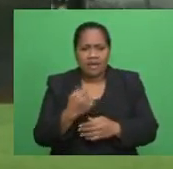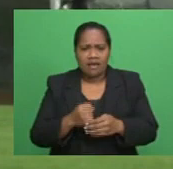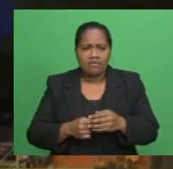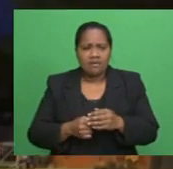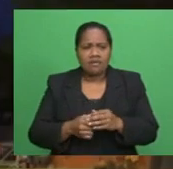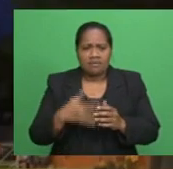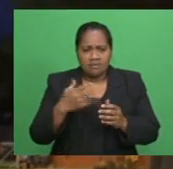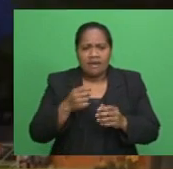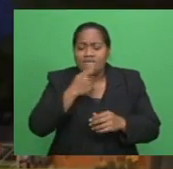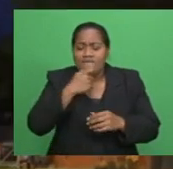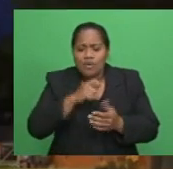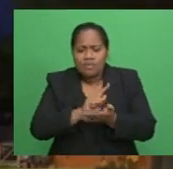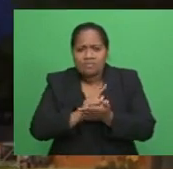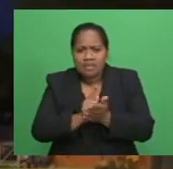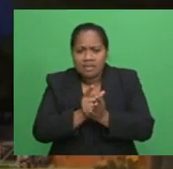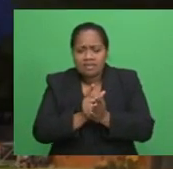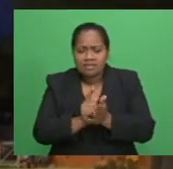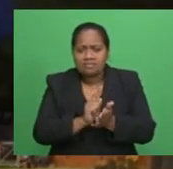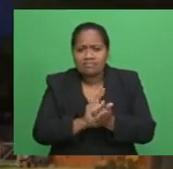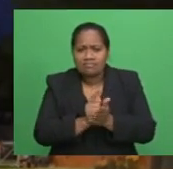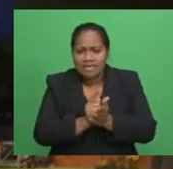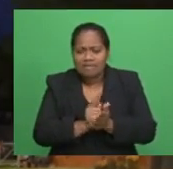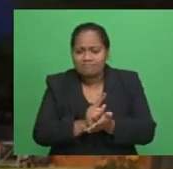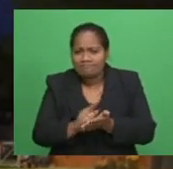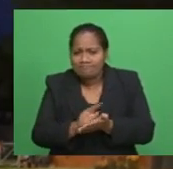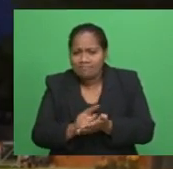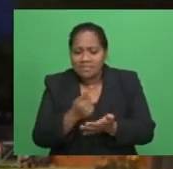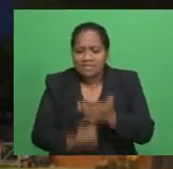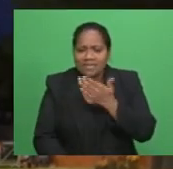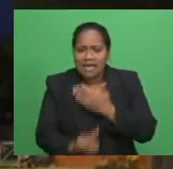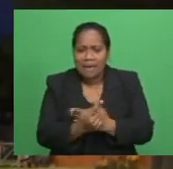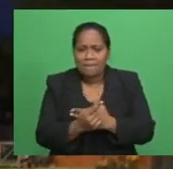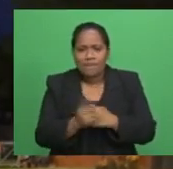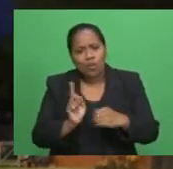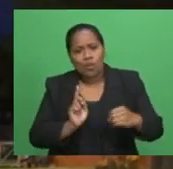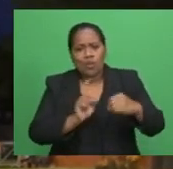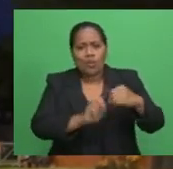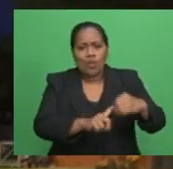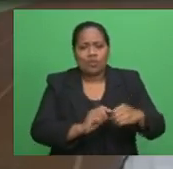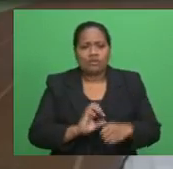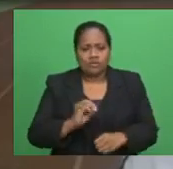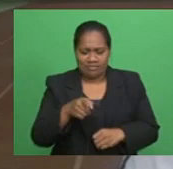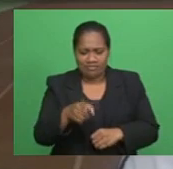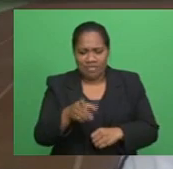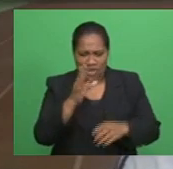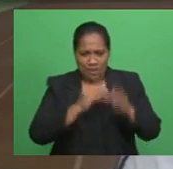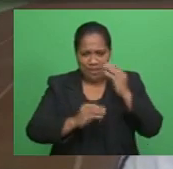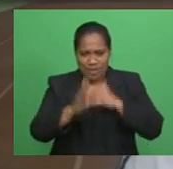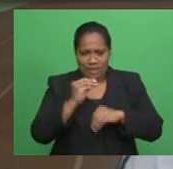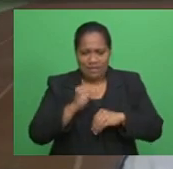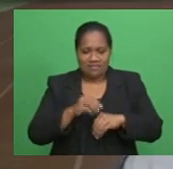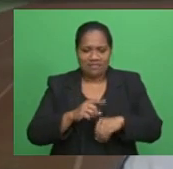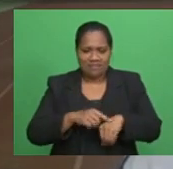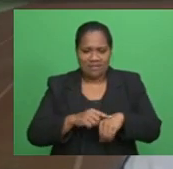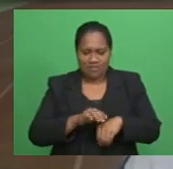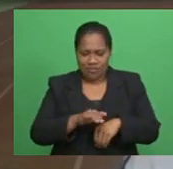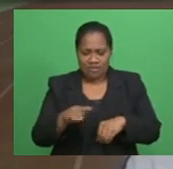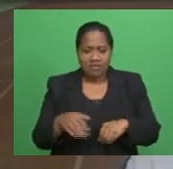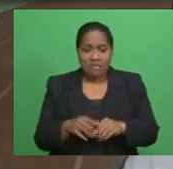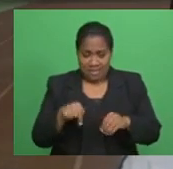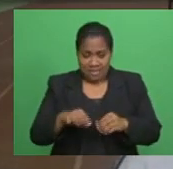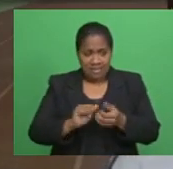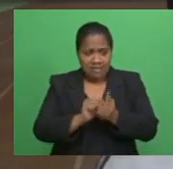scoring a few minutes later. The new Lautoka coach says it's a learning curve for them. This game gives me a benchmark for